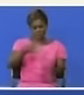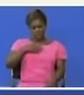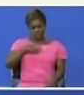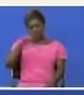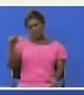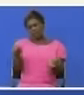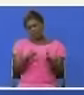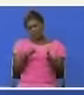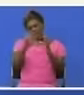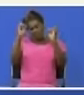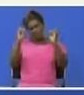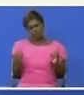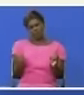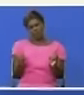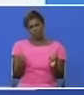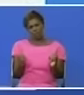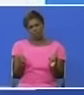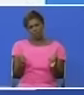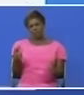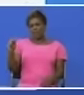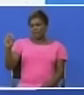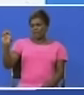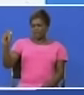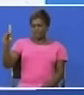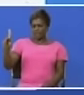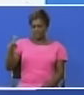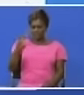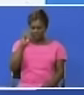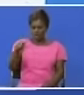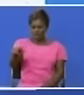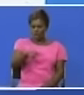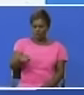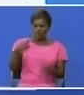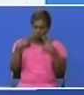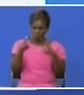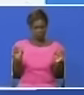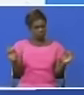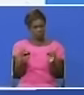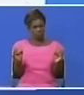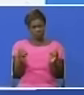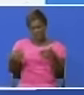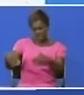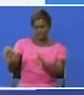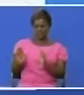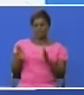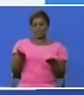nothing wrong with having that conversation. CS Musheru says Netflix is not subject to local broadcast regulations. Lay off for